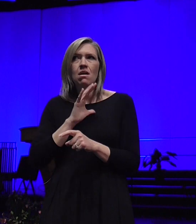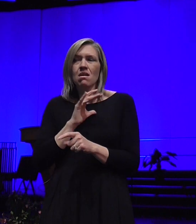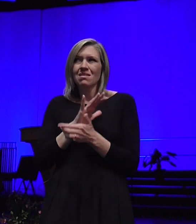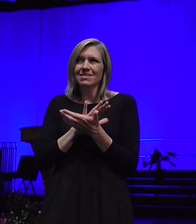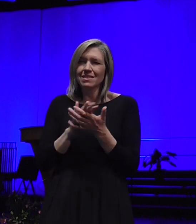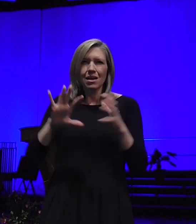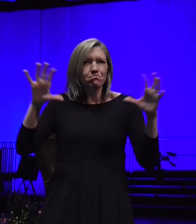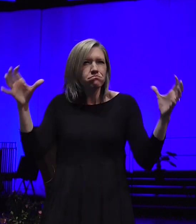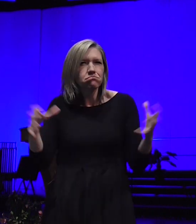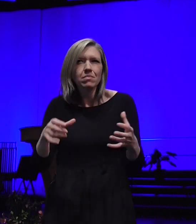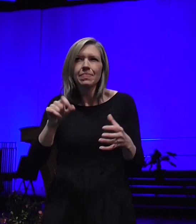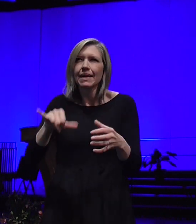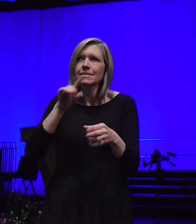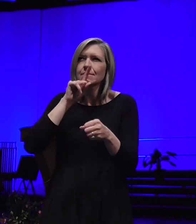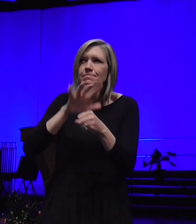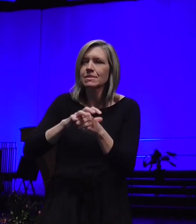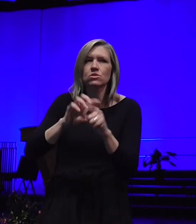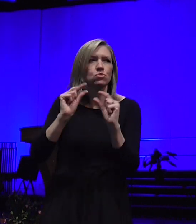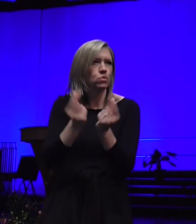committed.